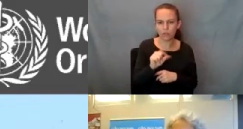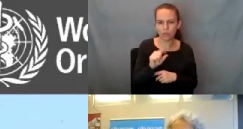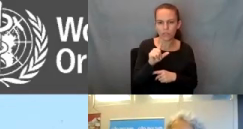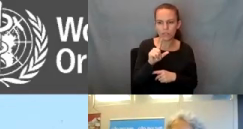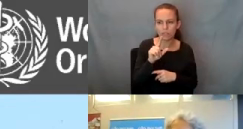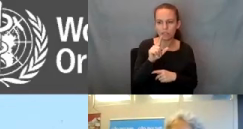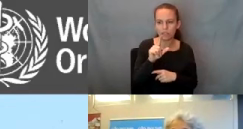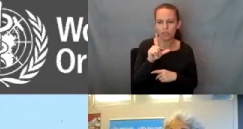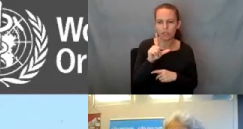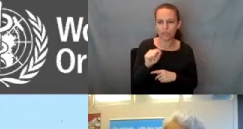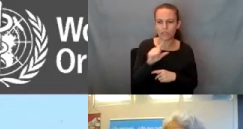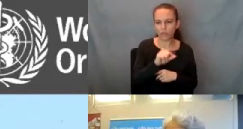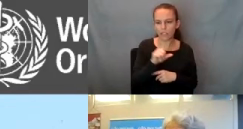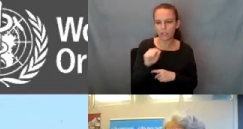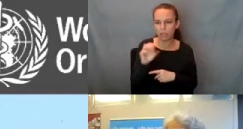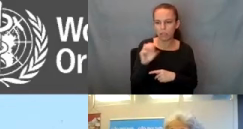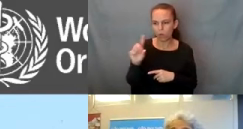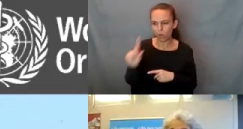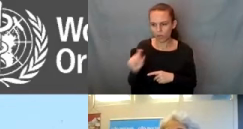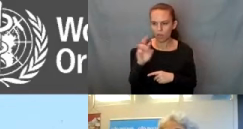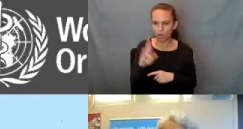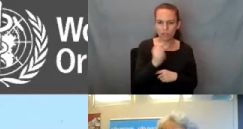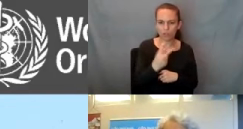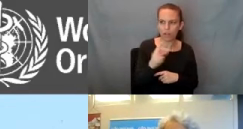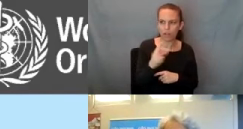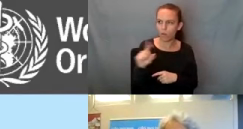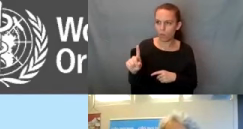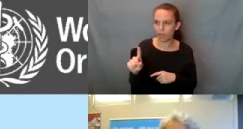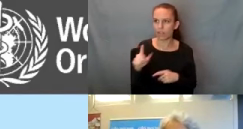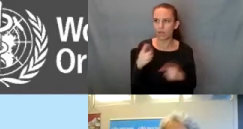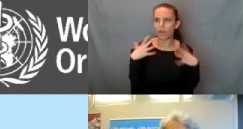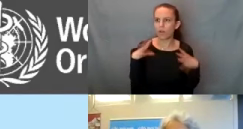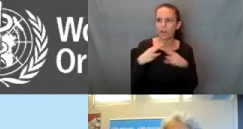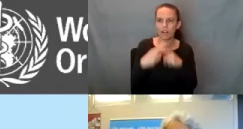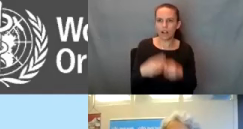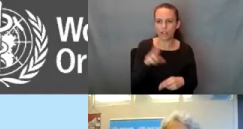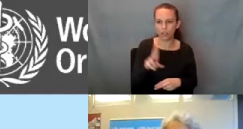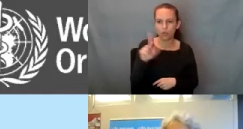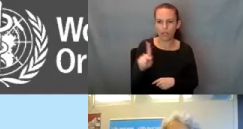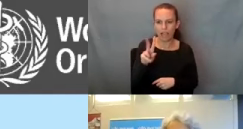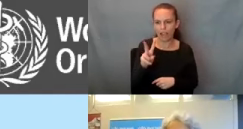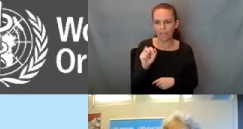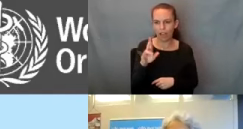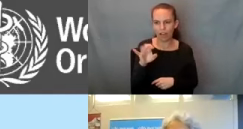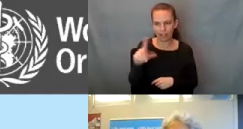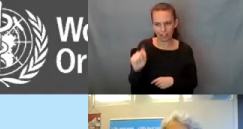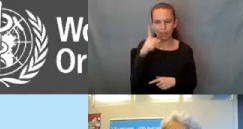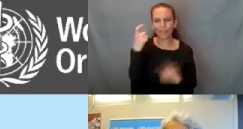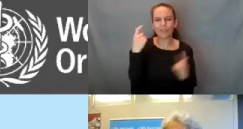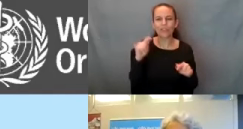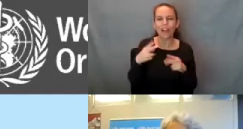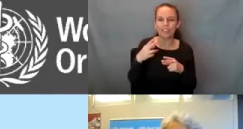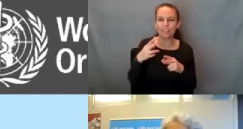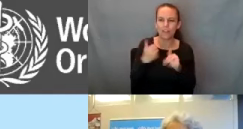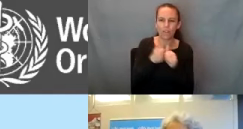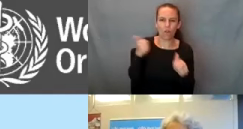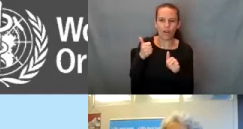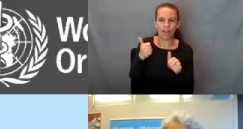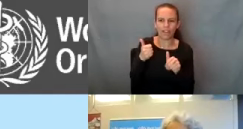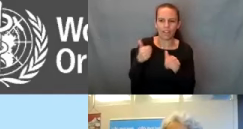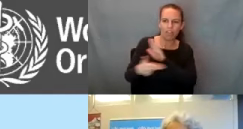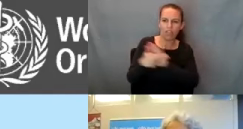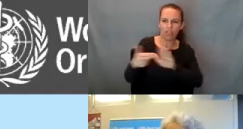2020-01-12-01. It's also called B117. We don't want to call it the UK variant because we're trying to avoid naming countries or stigmatizing